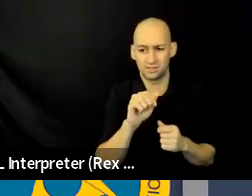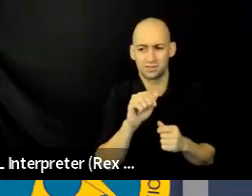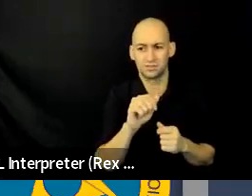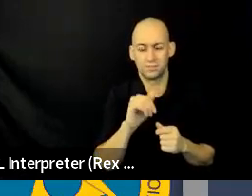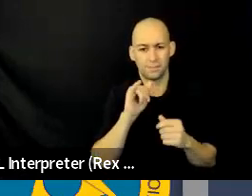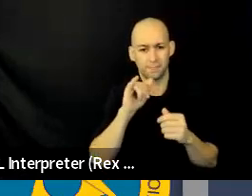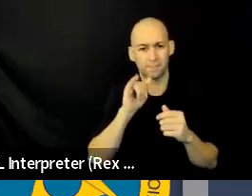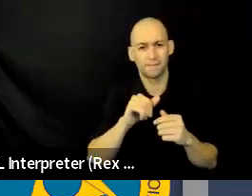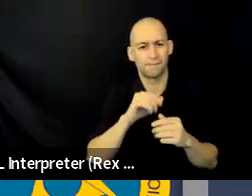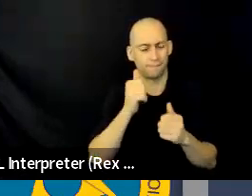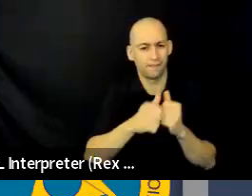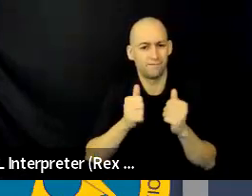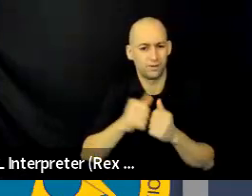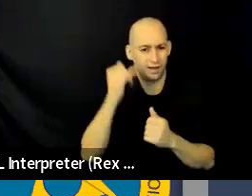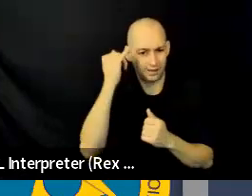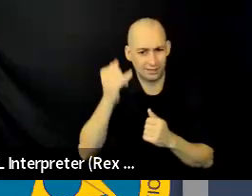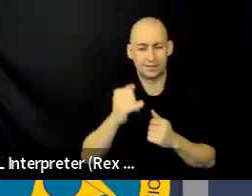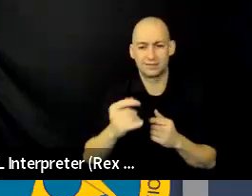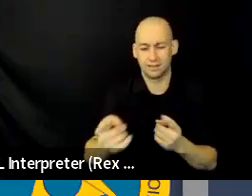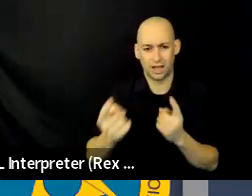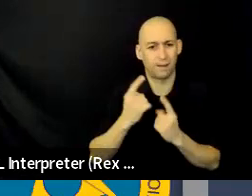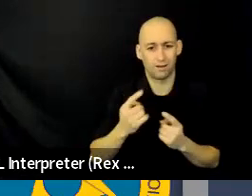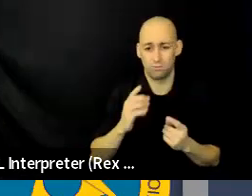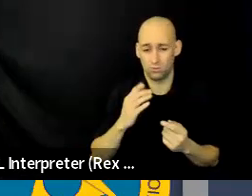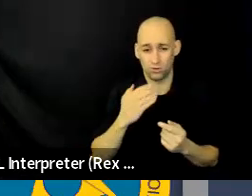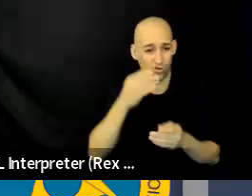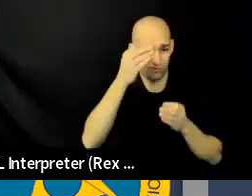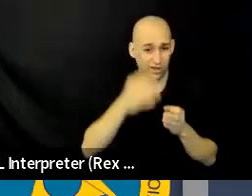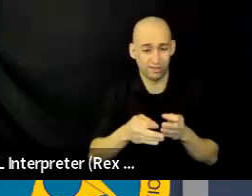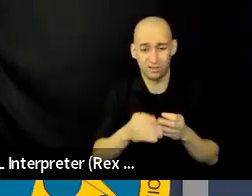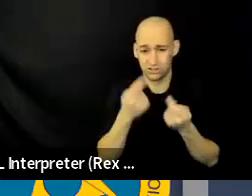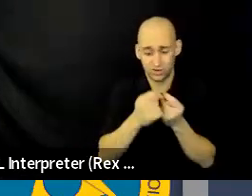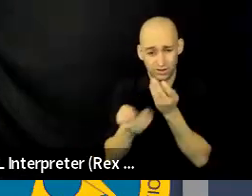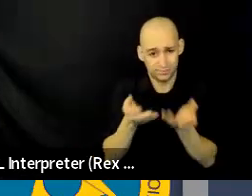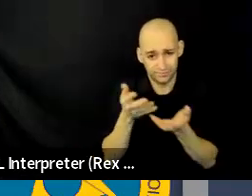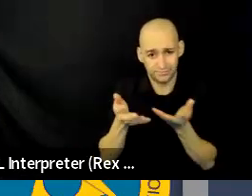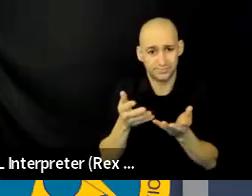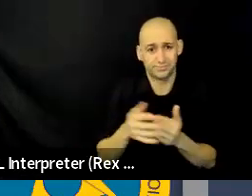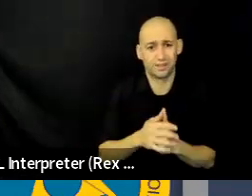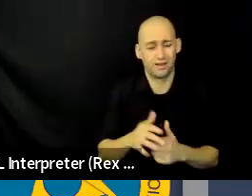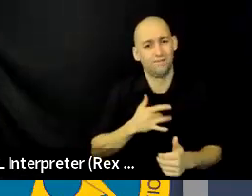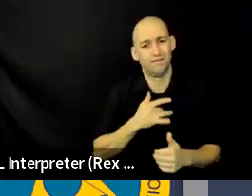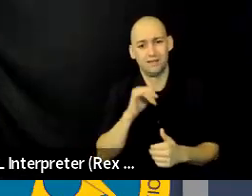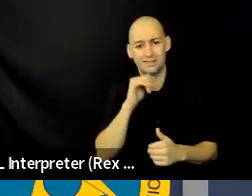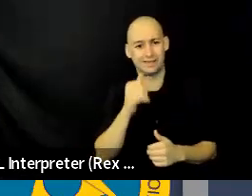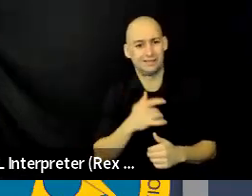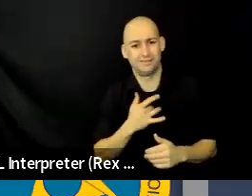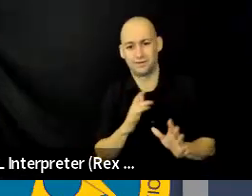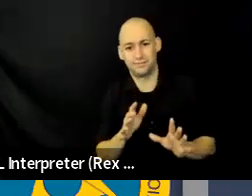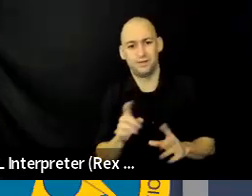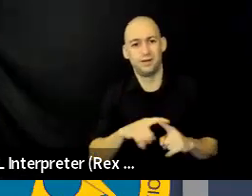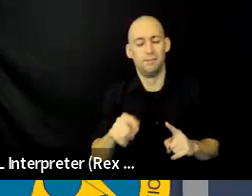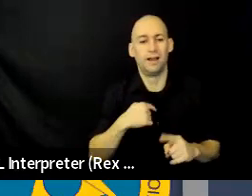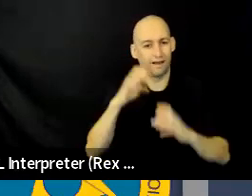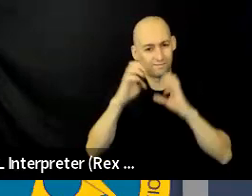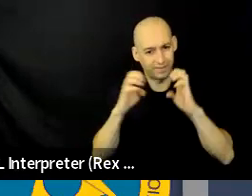every idea that they've come forward with in good faith, and we feel, it's not just a feeling. We have